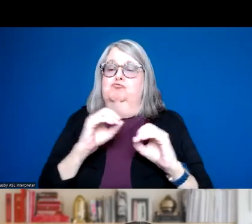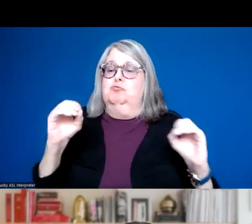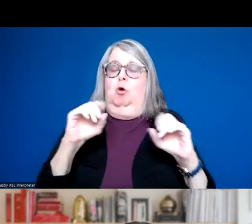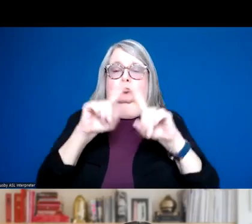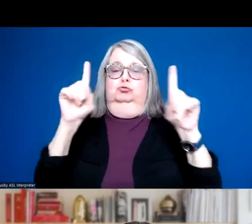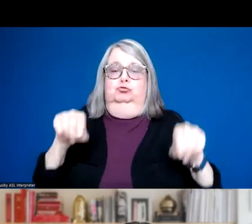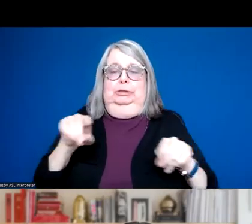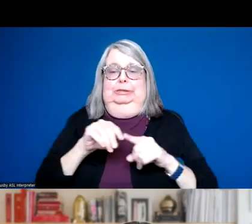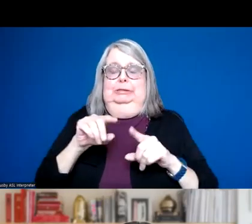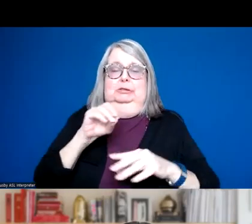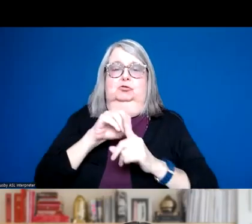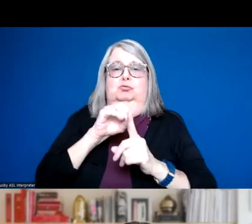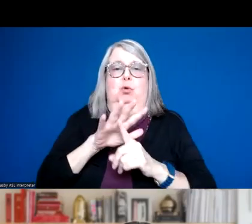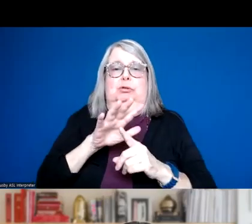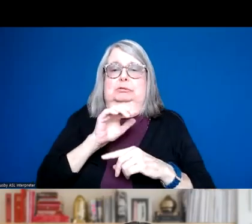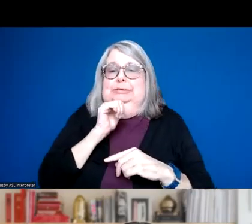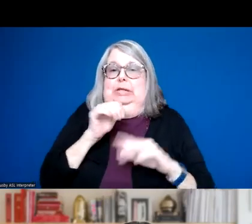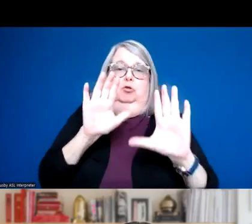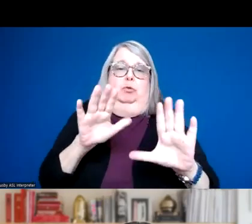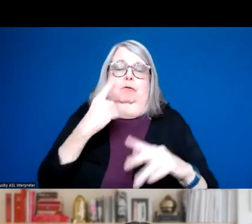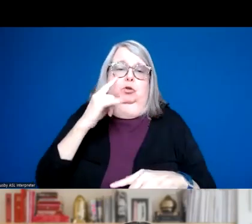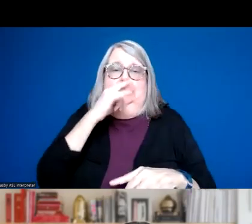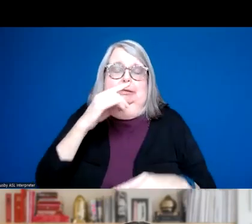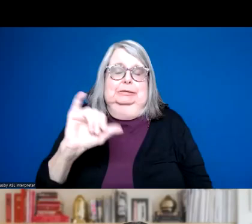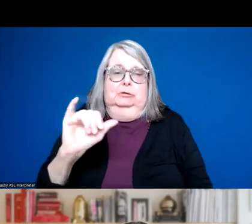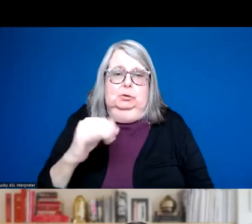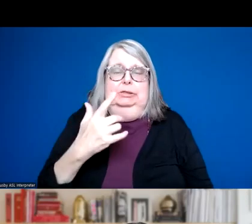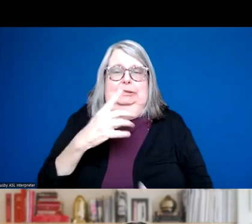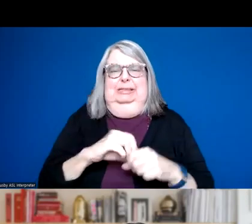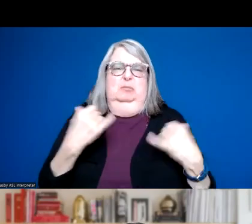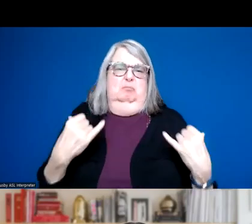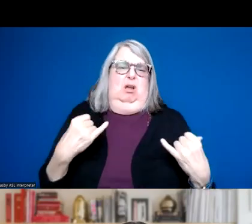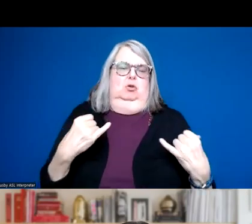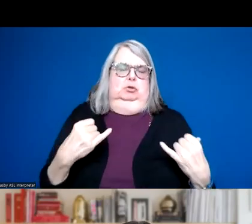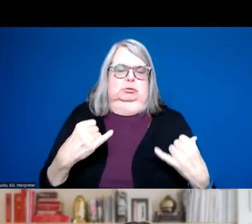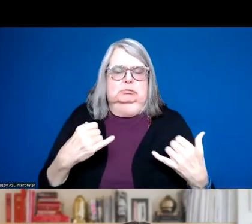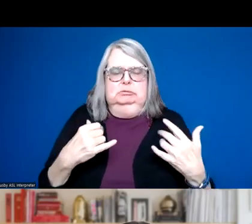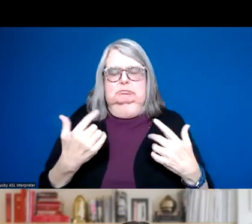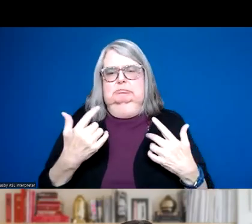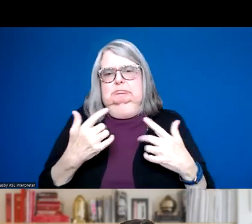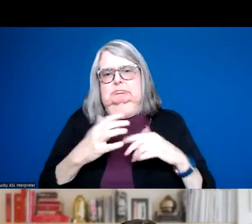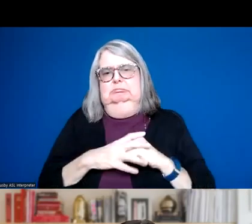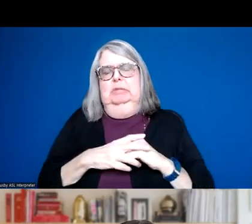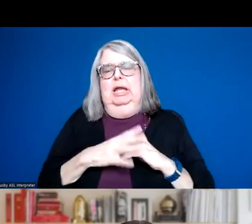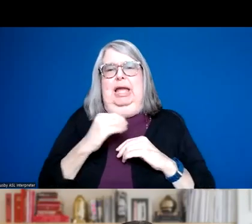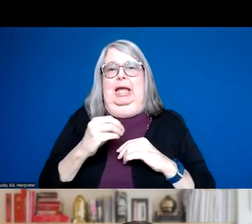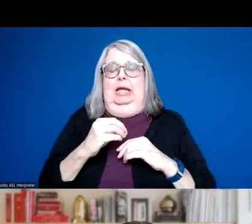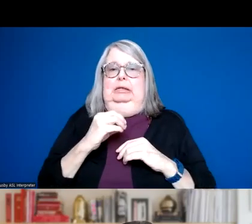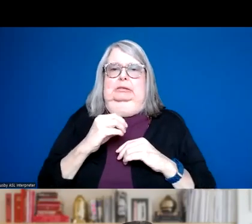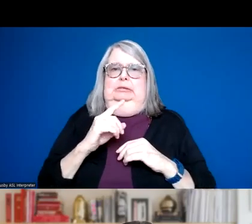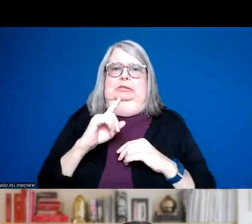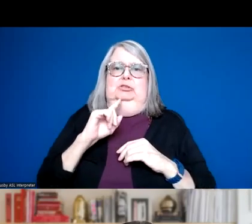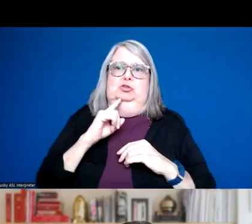whatsoever actually is not that great for kids, it turns out, in the modern day and age. And extreme exposure